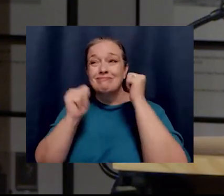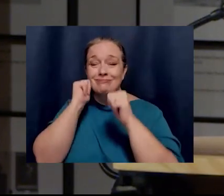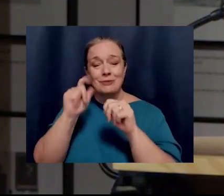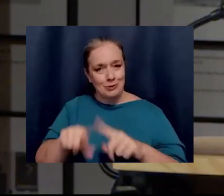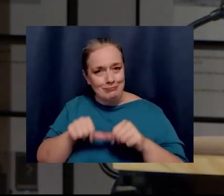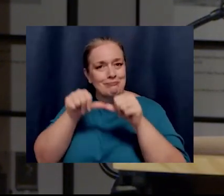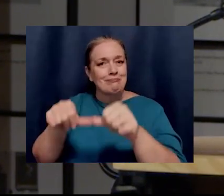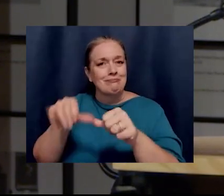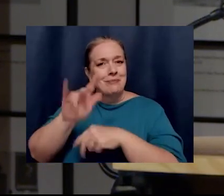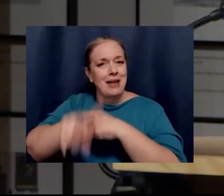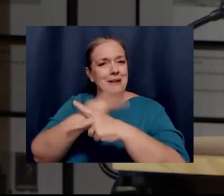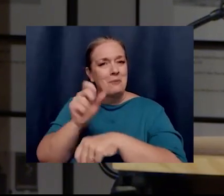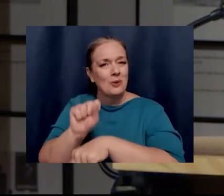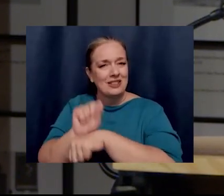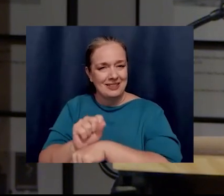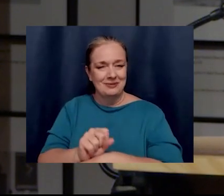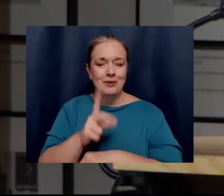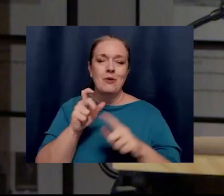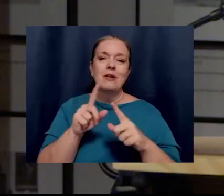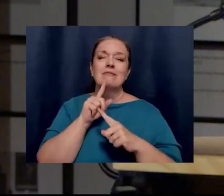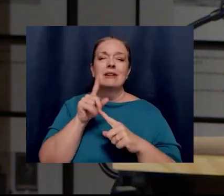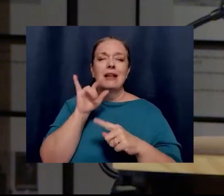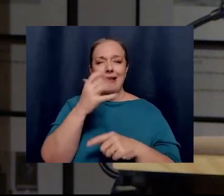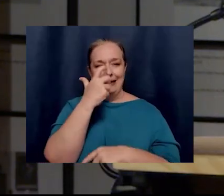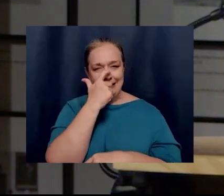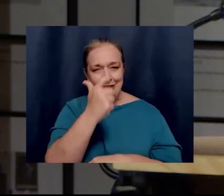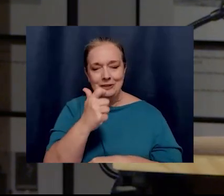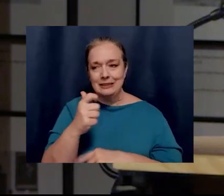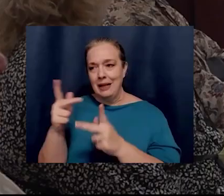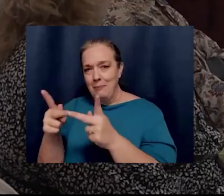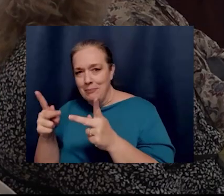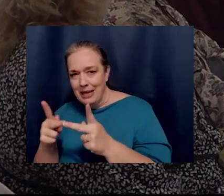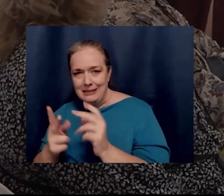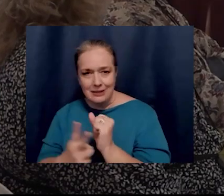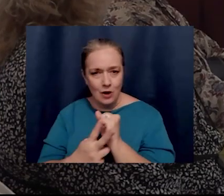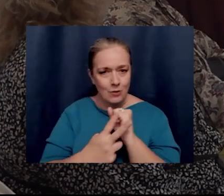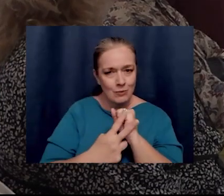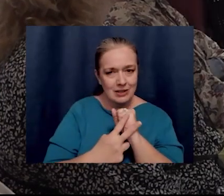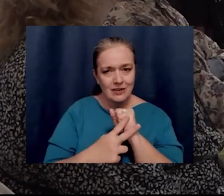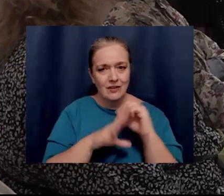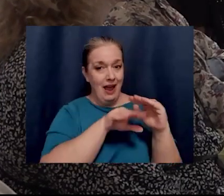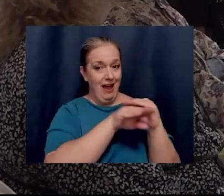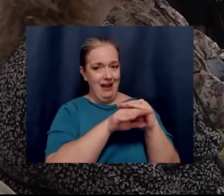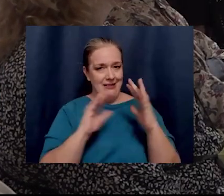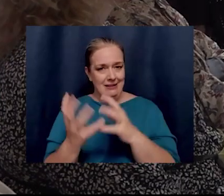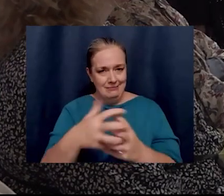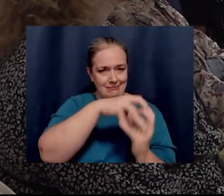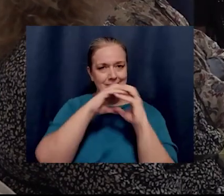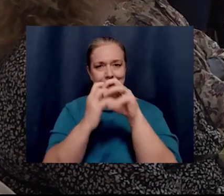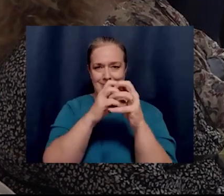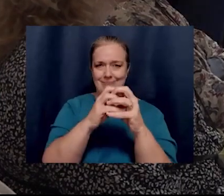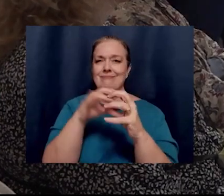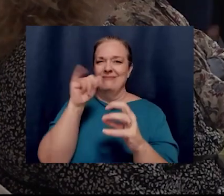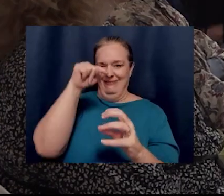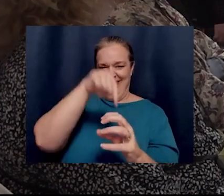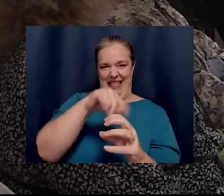and now, uplifting those unique intersections of place, preservation, and public access. So please welcome me